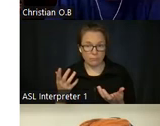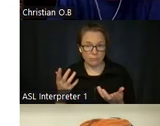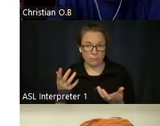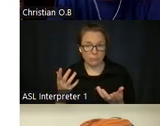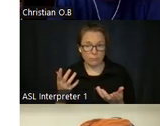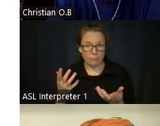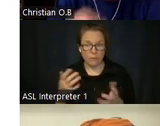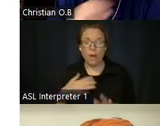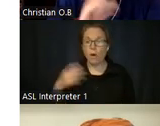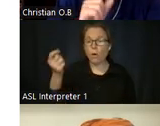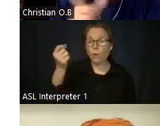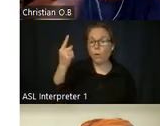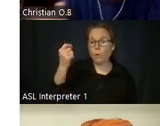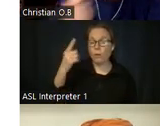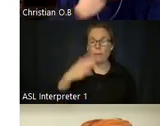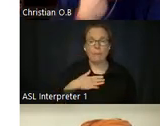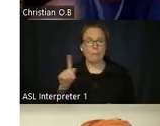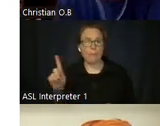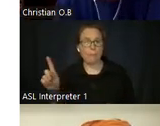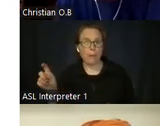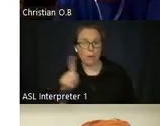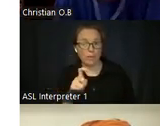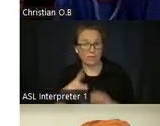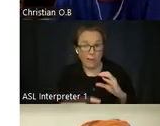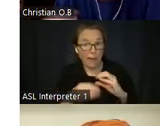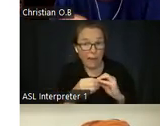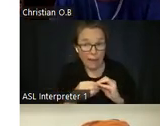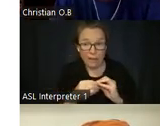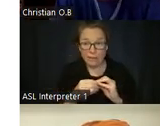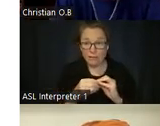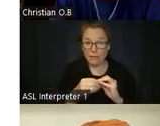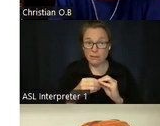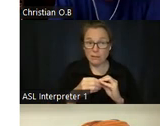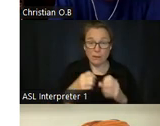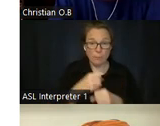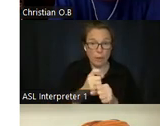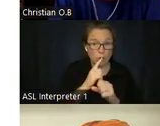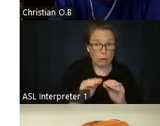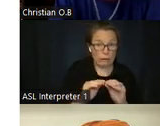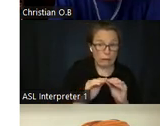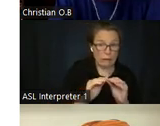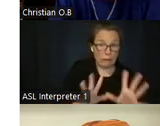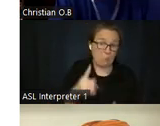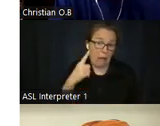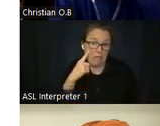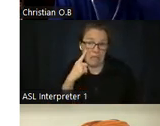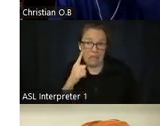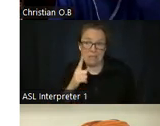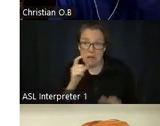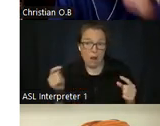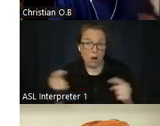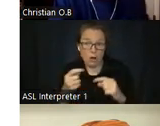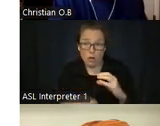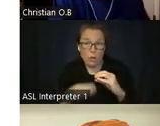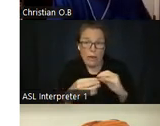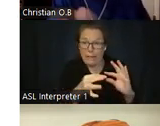Yeah. That's my question because I don't think it's explicitly stated, but I don't know if it needs to be explicitly stated. I don't see a harm in putting it in personally, but I just wanted to posit that to the